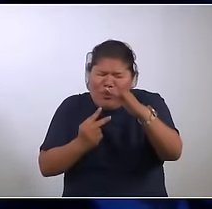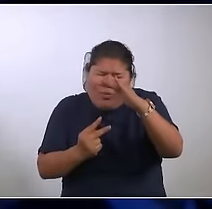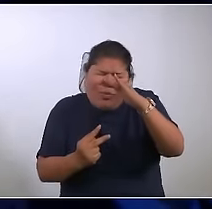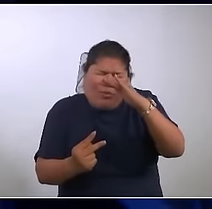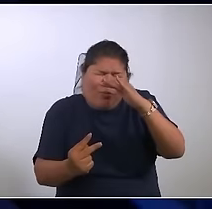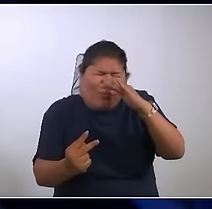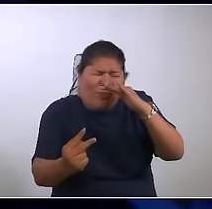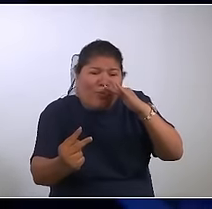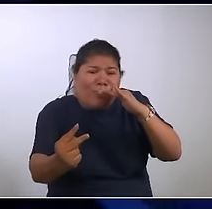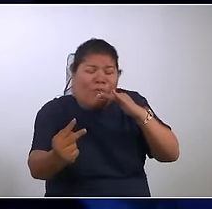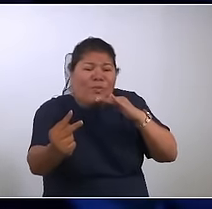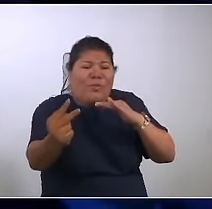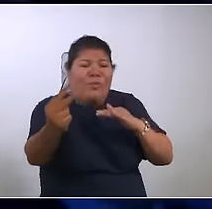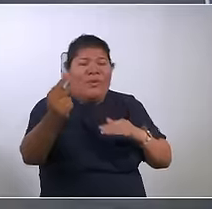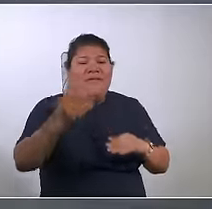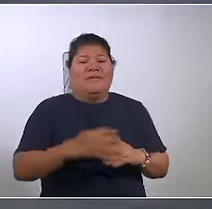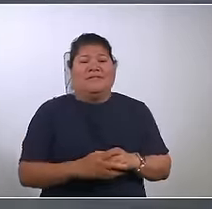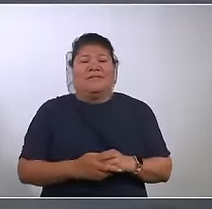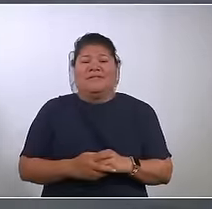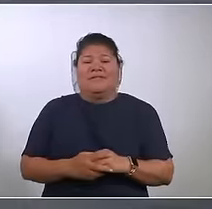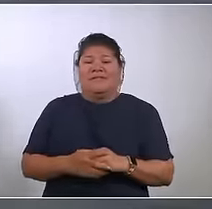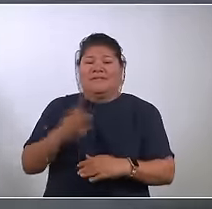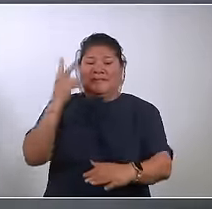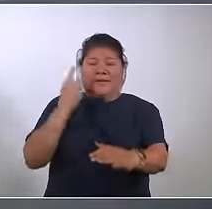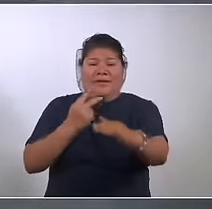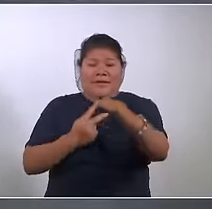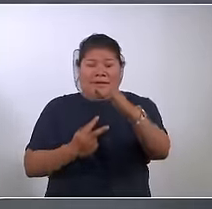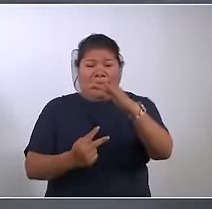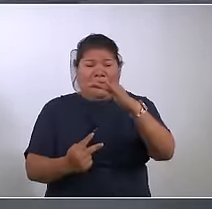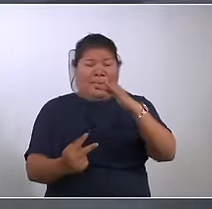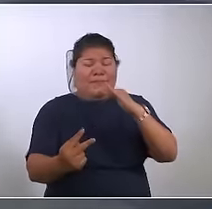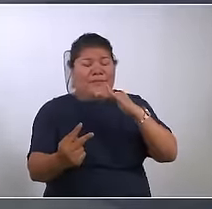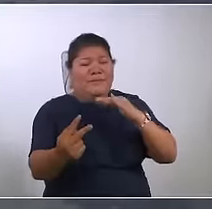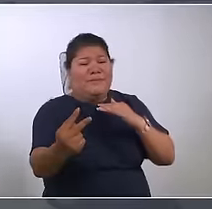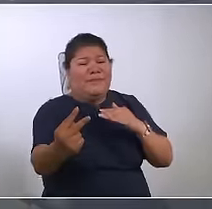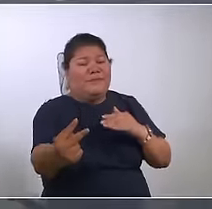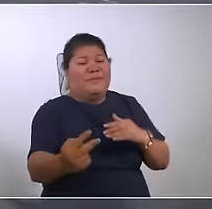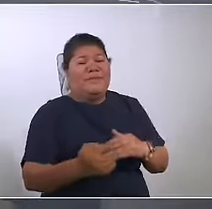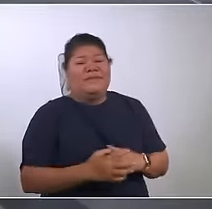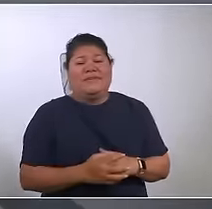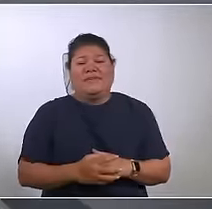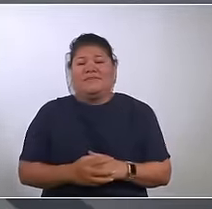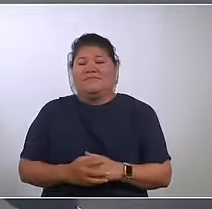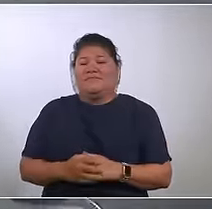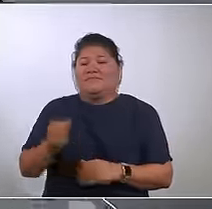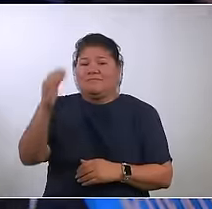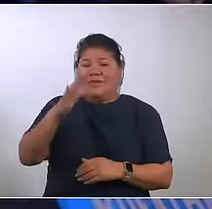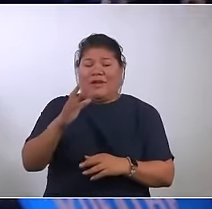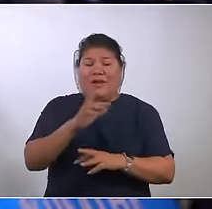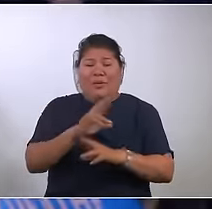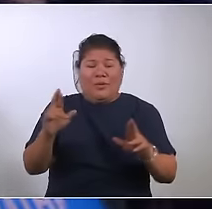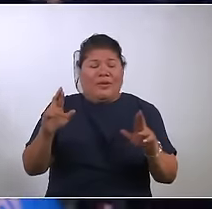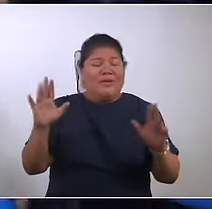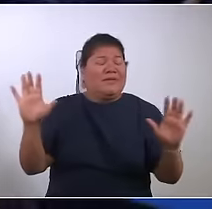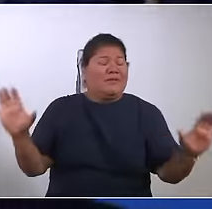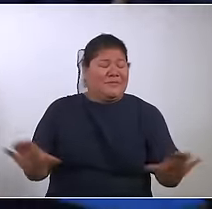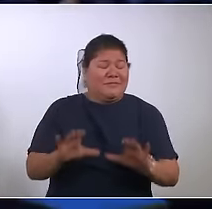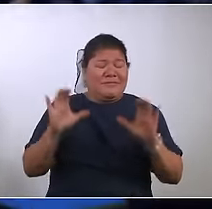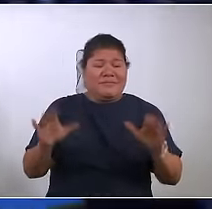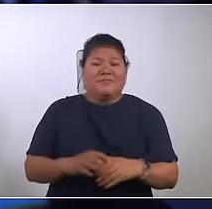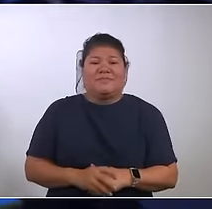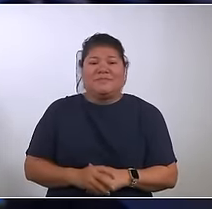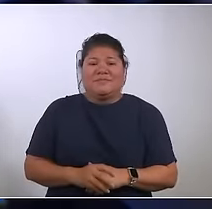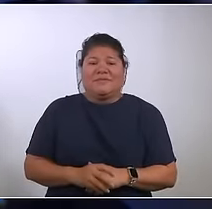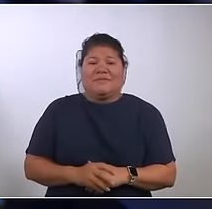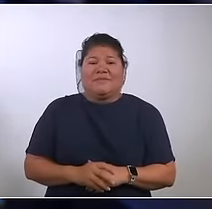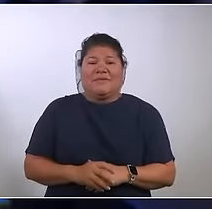Prophesy. Profetice. Prophesy. Profetice. God is about to do it. Dios está por God